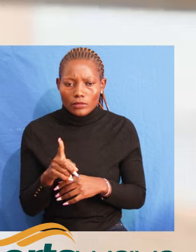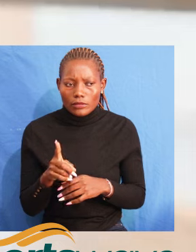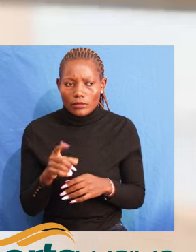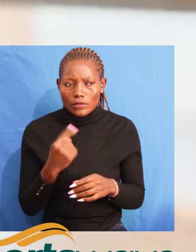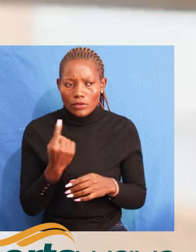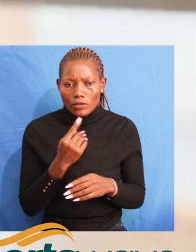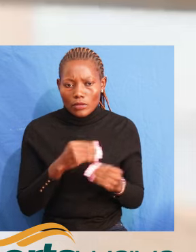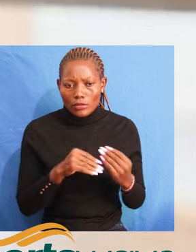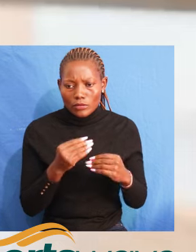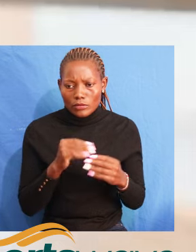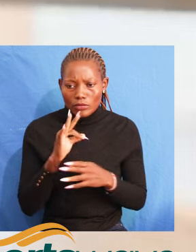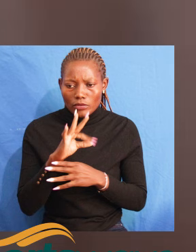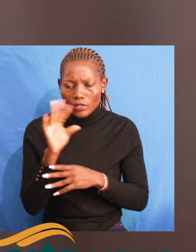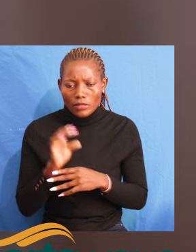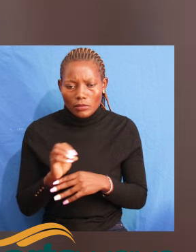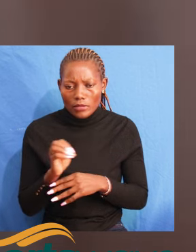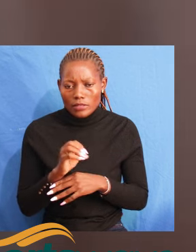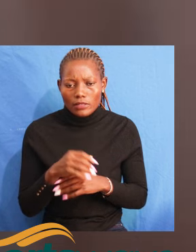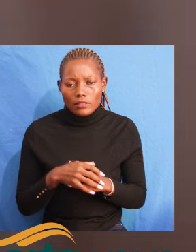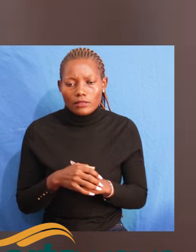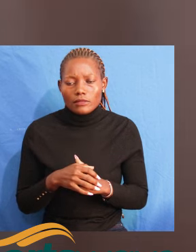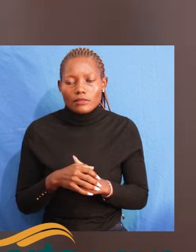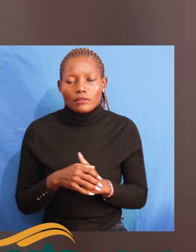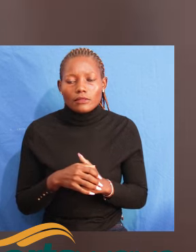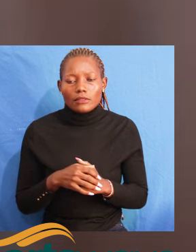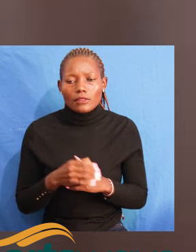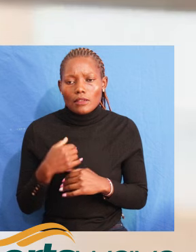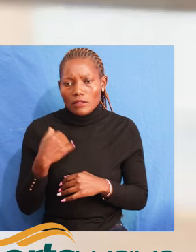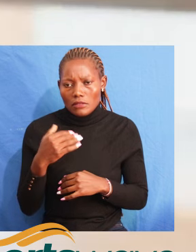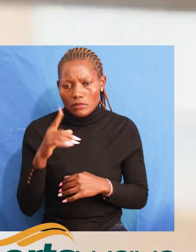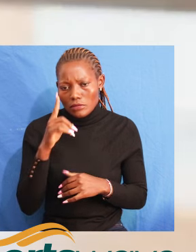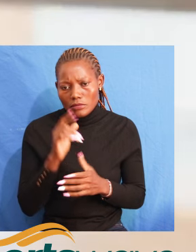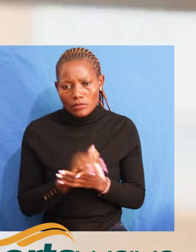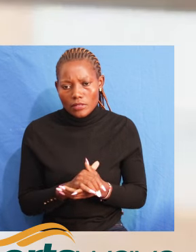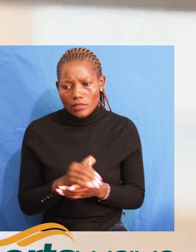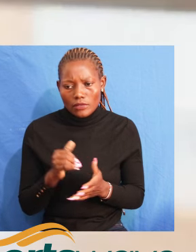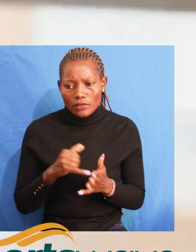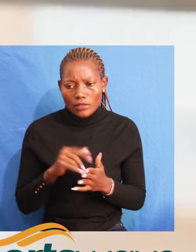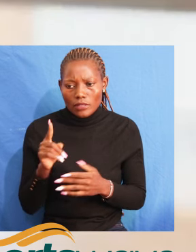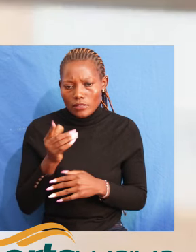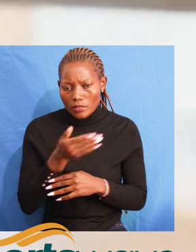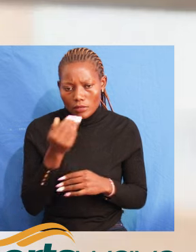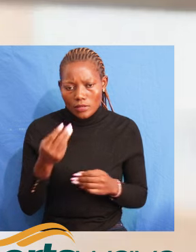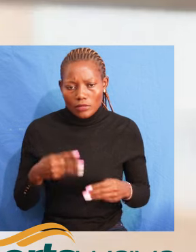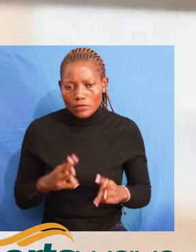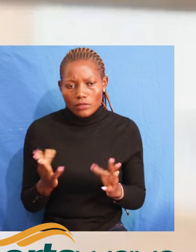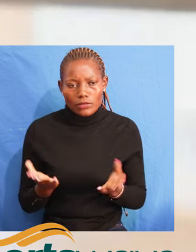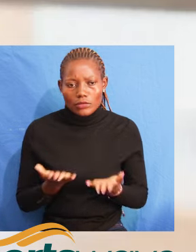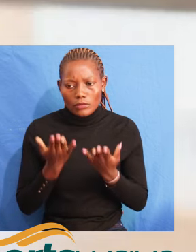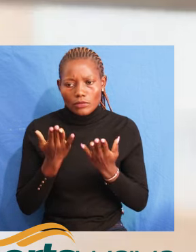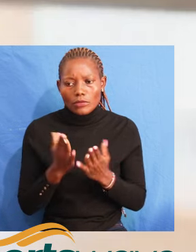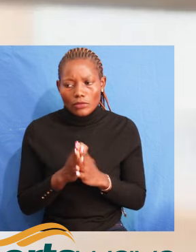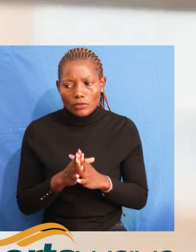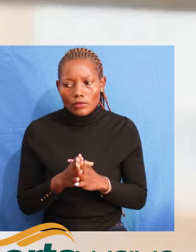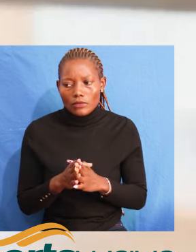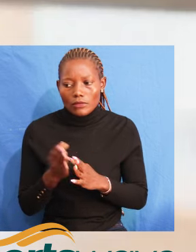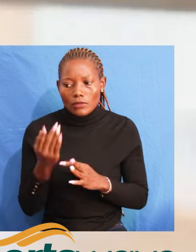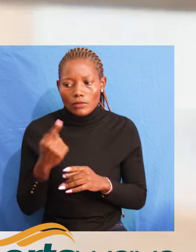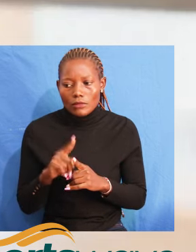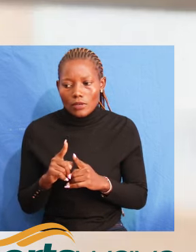Yeah. Mhm. I've always believed that tapering is the best way to improve on your performance. How does this,